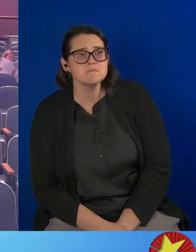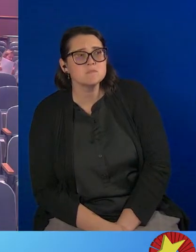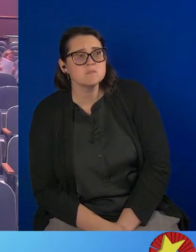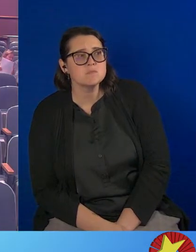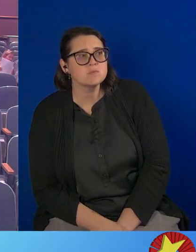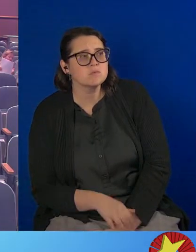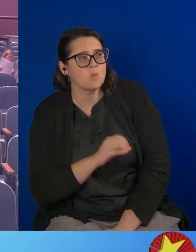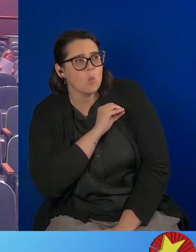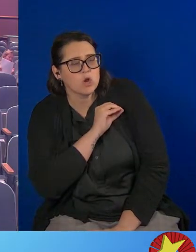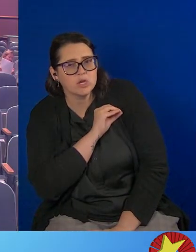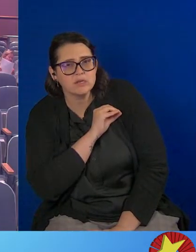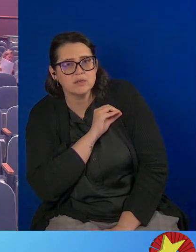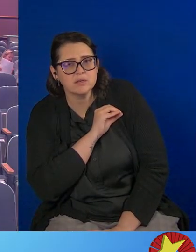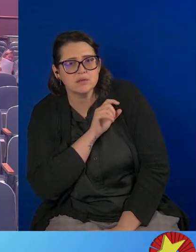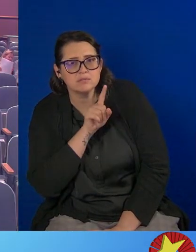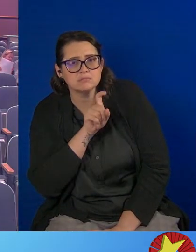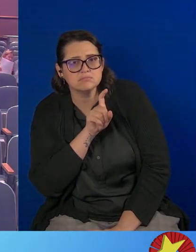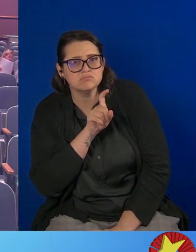Warren?